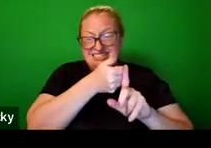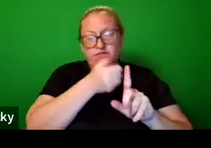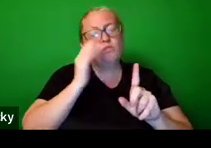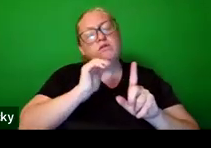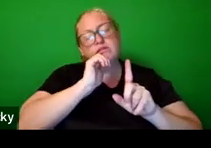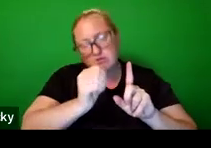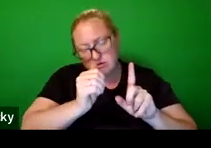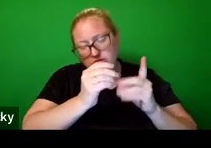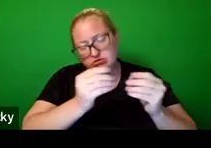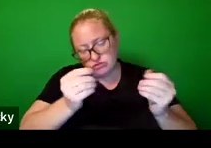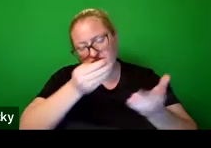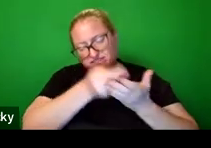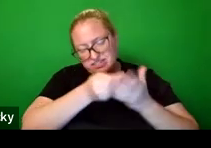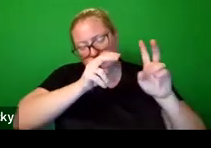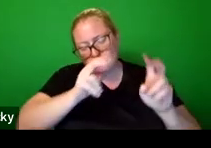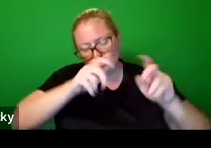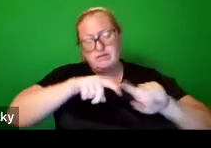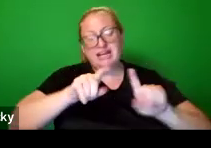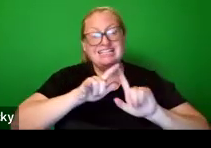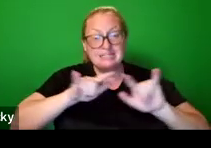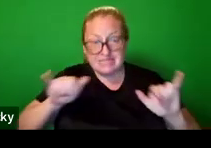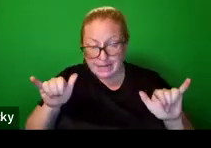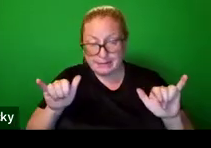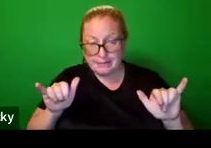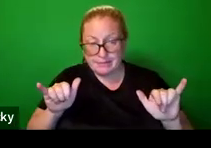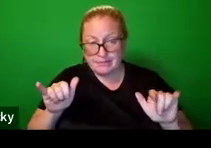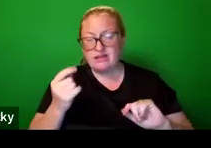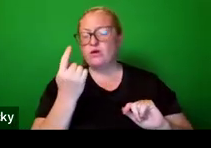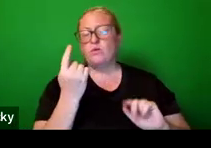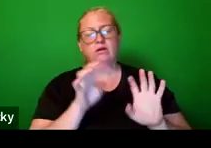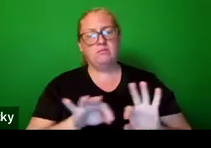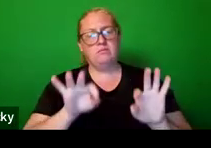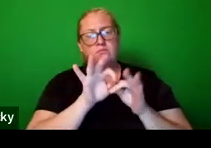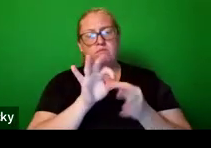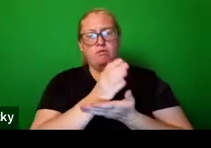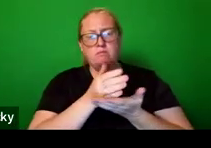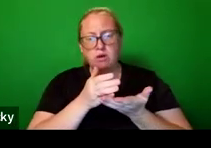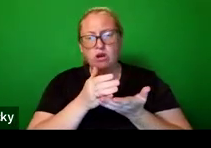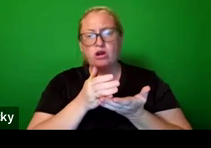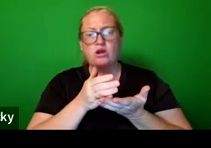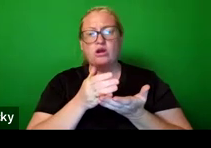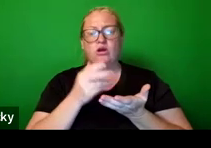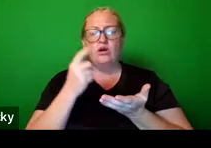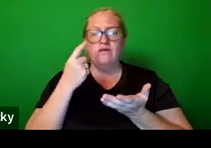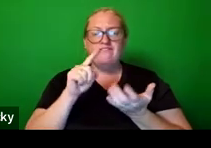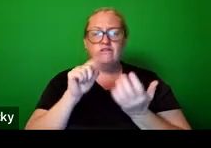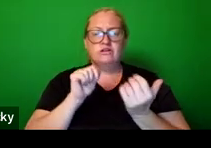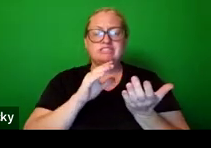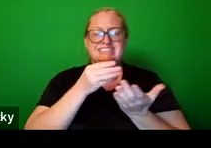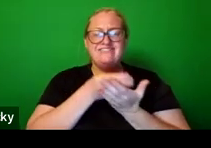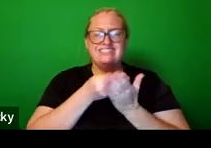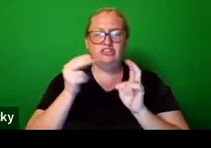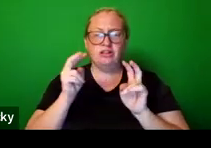solve our fiscal issues, that's how we say it. But at the same time, it is one of the key components to being able to address our fiscal